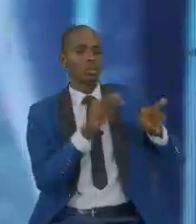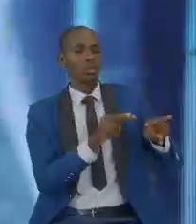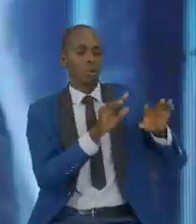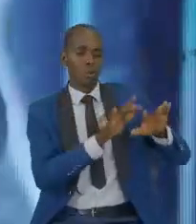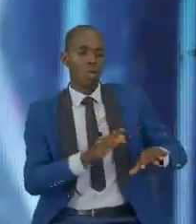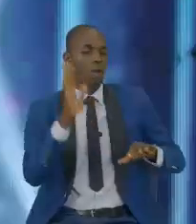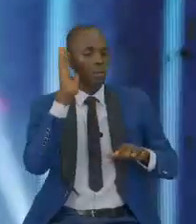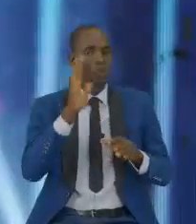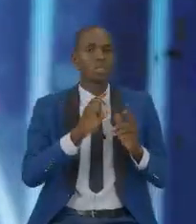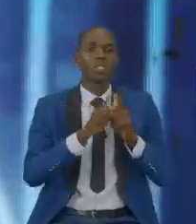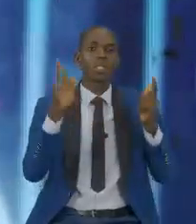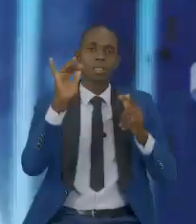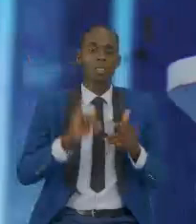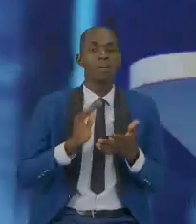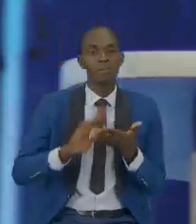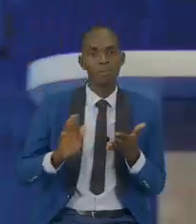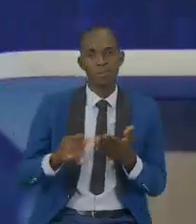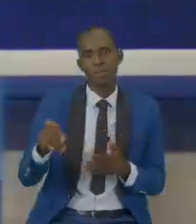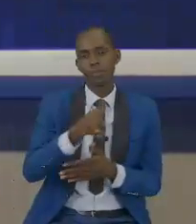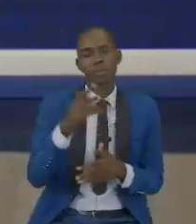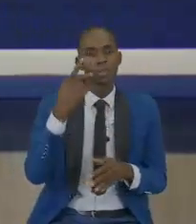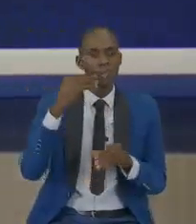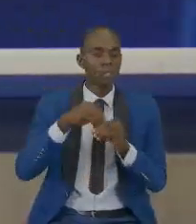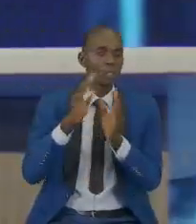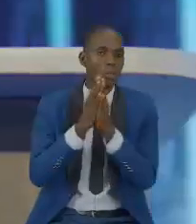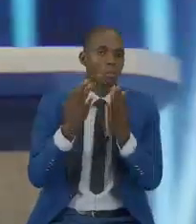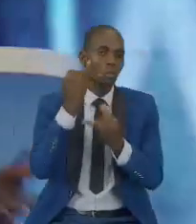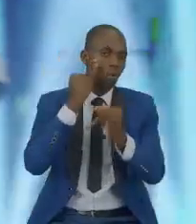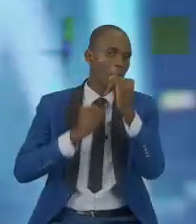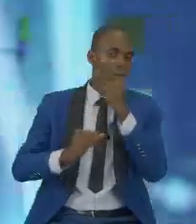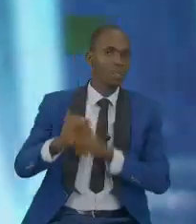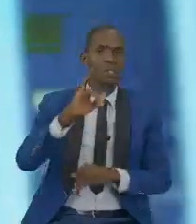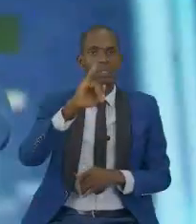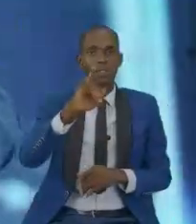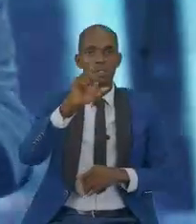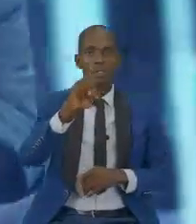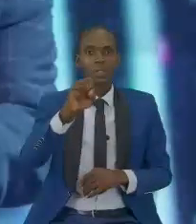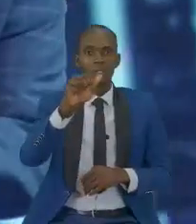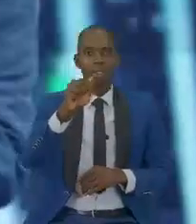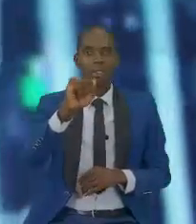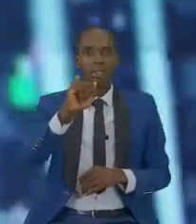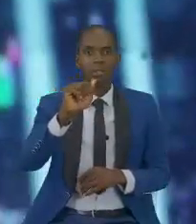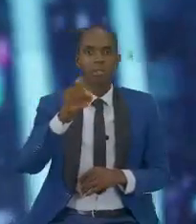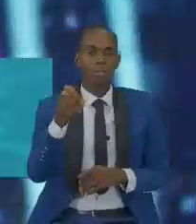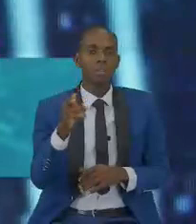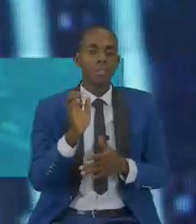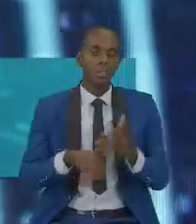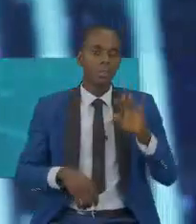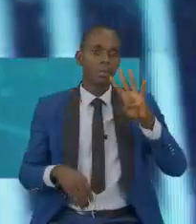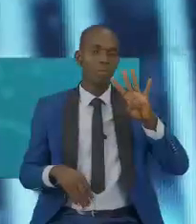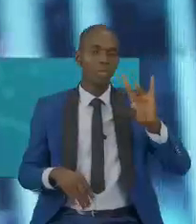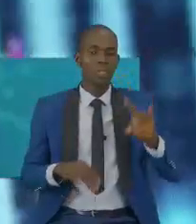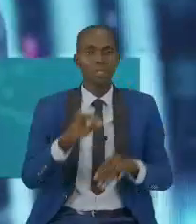abundantly pardon. We're looking at Isaiah chapter 48, and I'm reading from verse 10. Isaiah